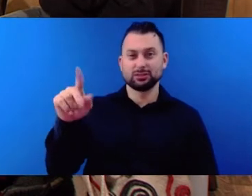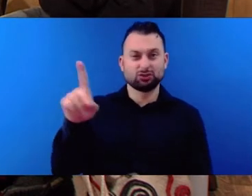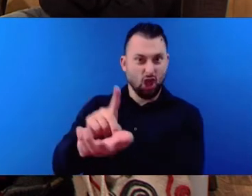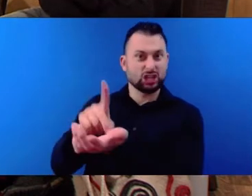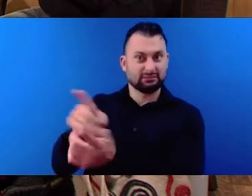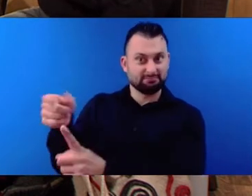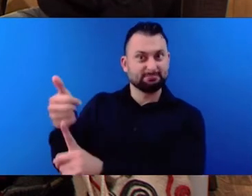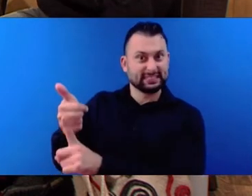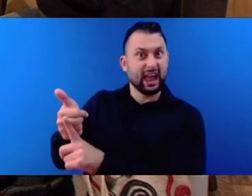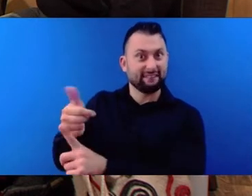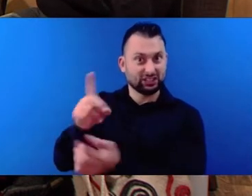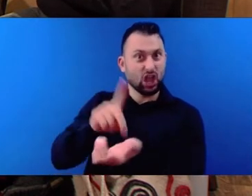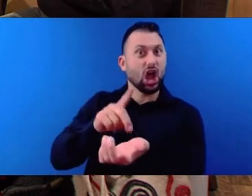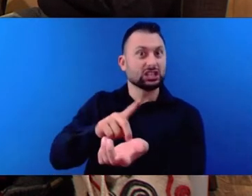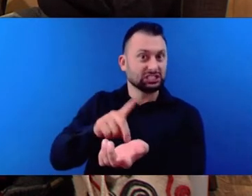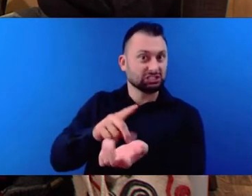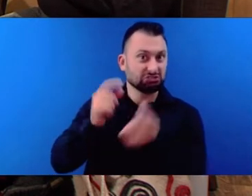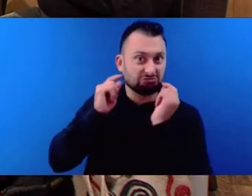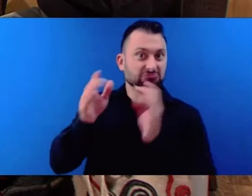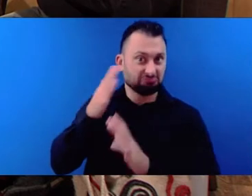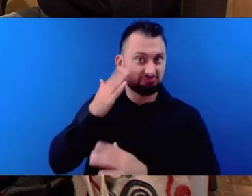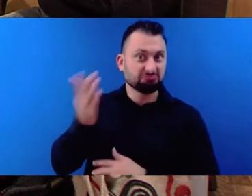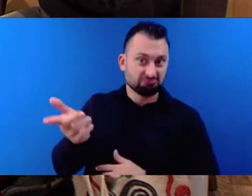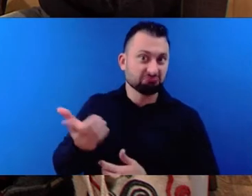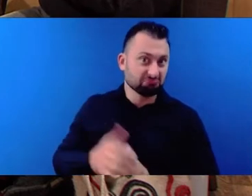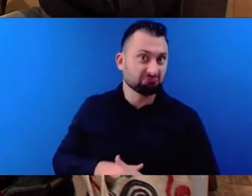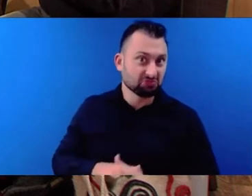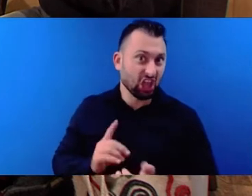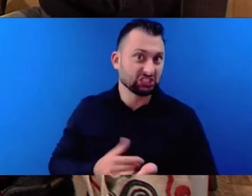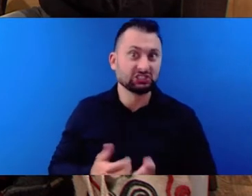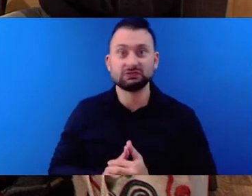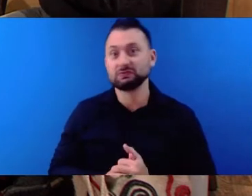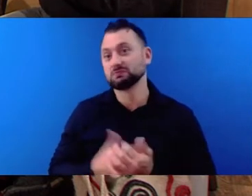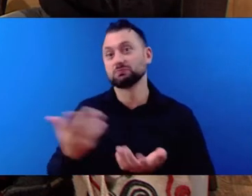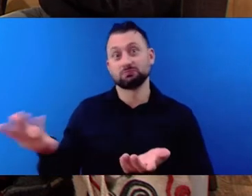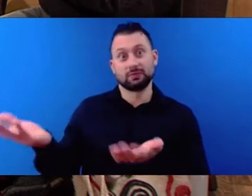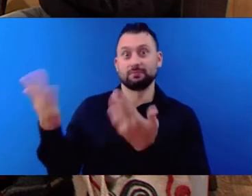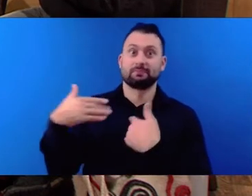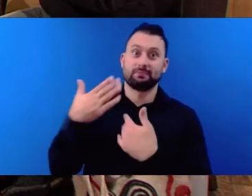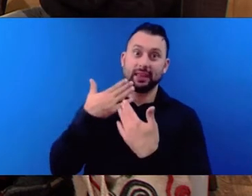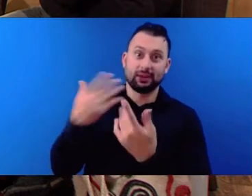here today to discuss with us diabetes. So,